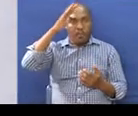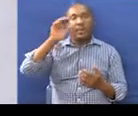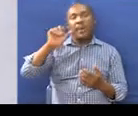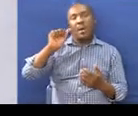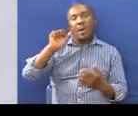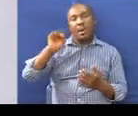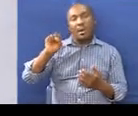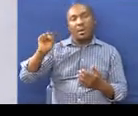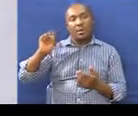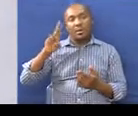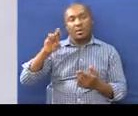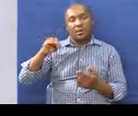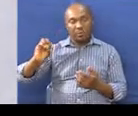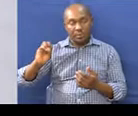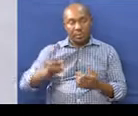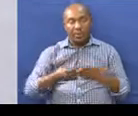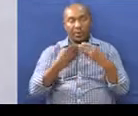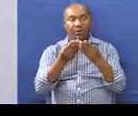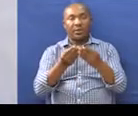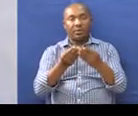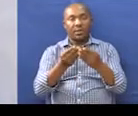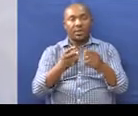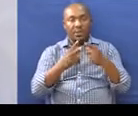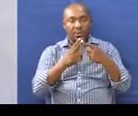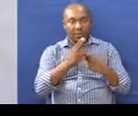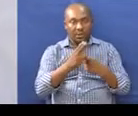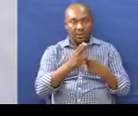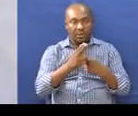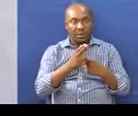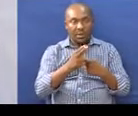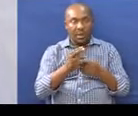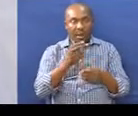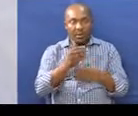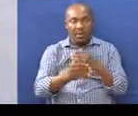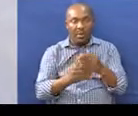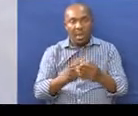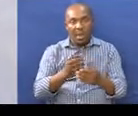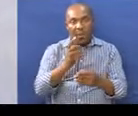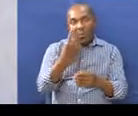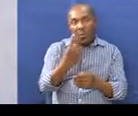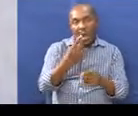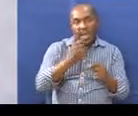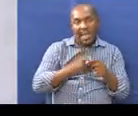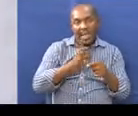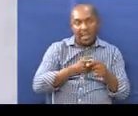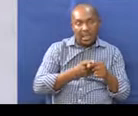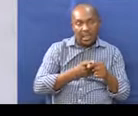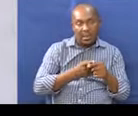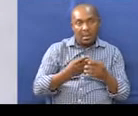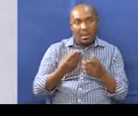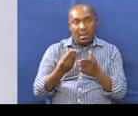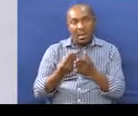a solution prepared by using 1 egg and